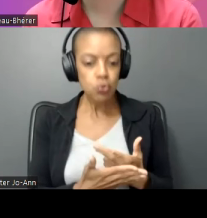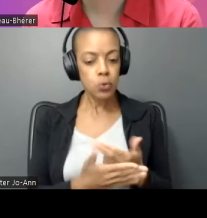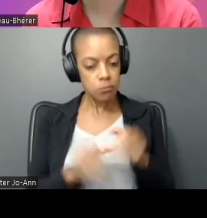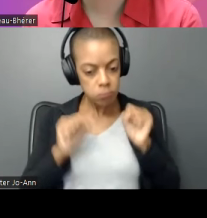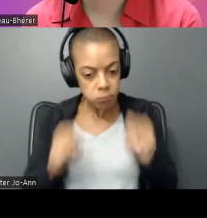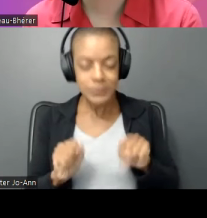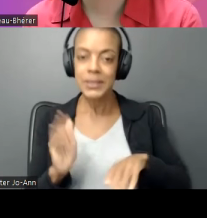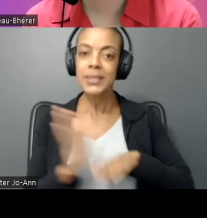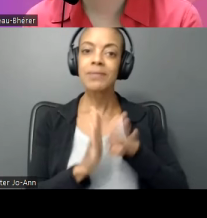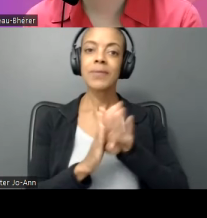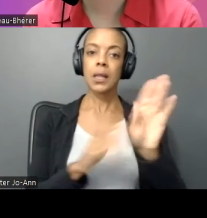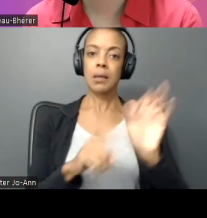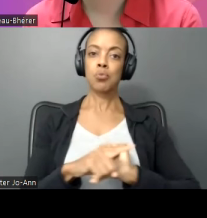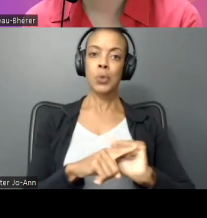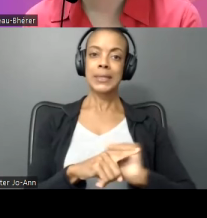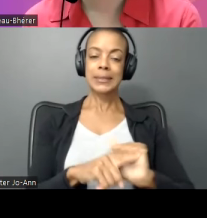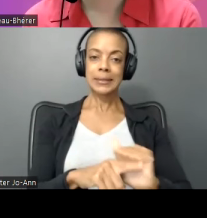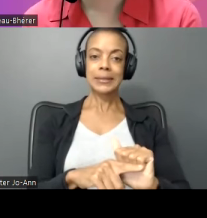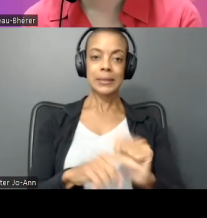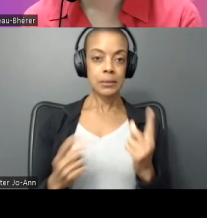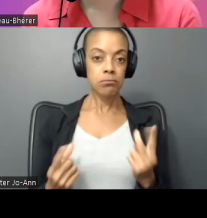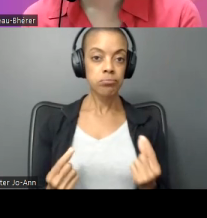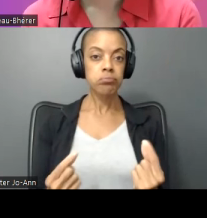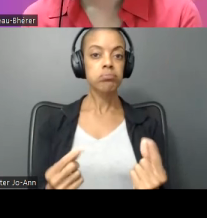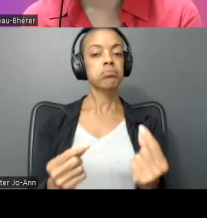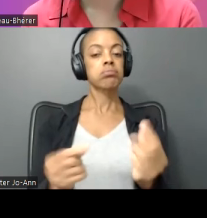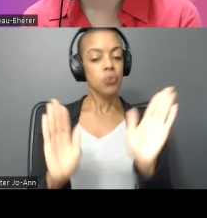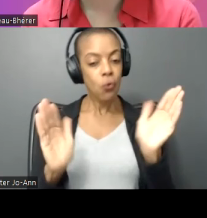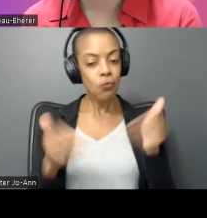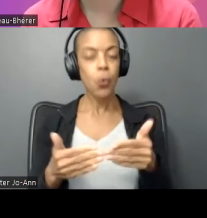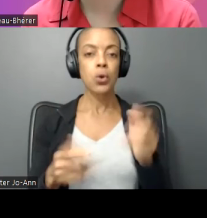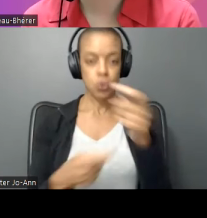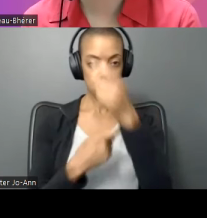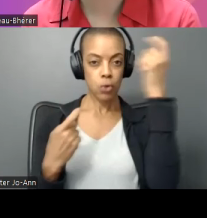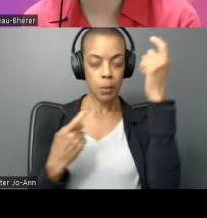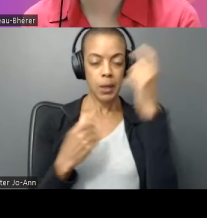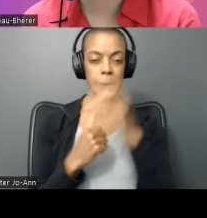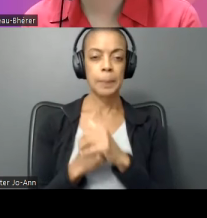practices that are that focus on trauma.